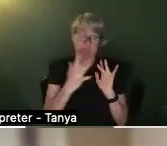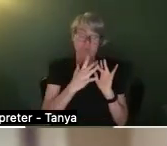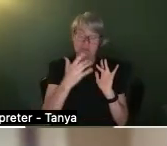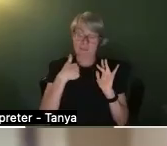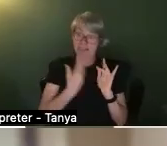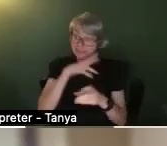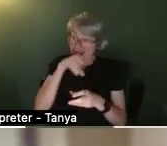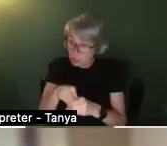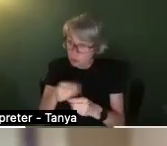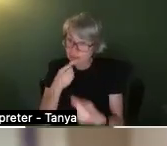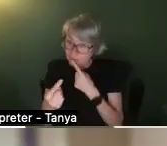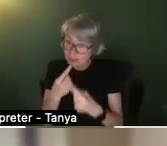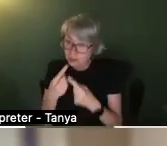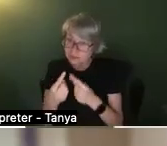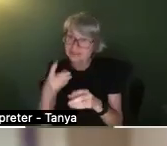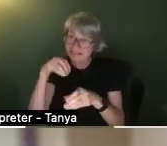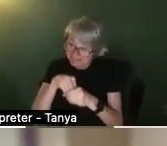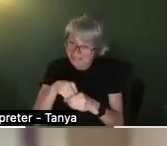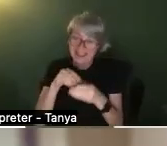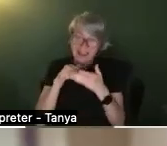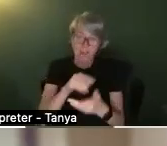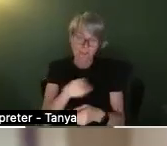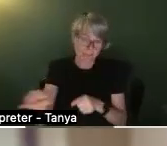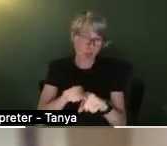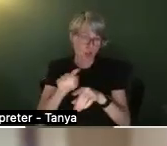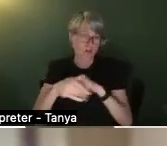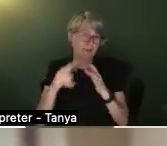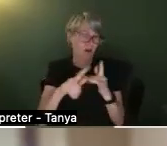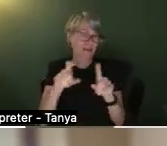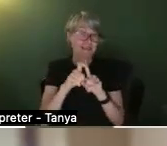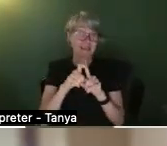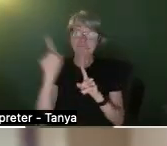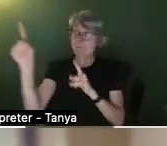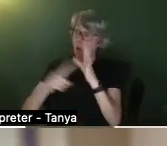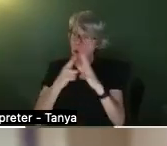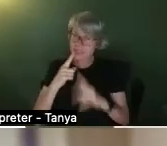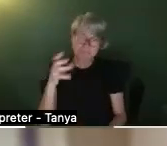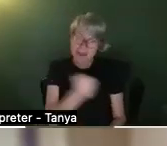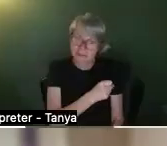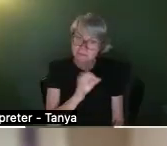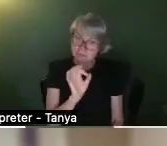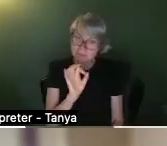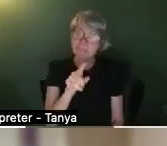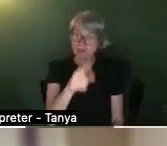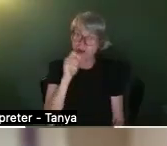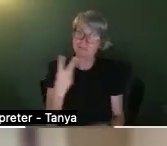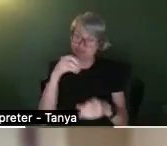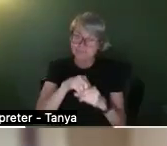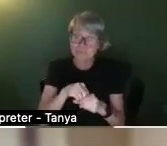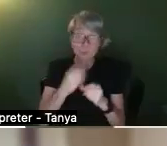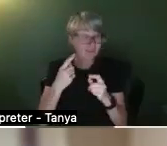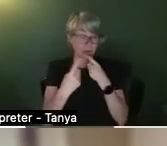should. We have learning outcomes, assessment questions, and a range of very helpful education resources that can be used straight away